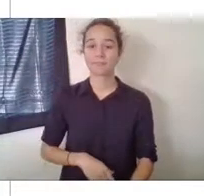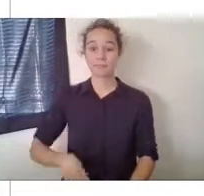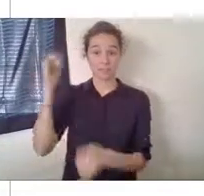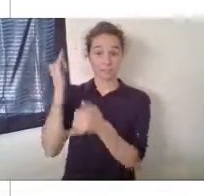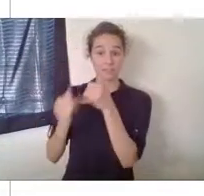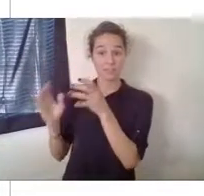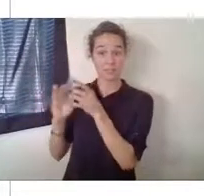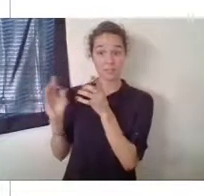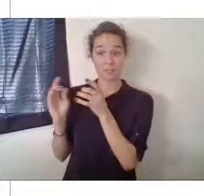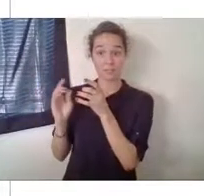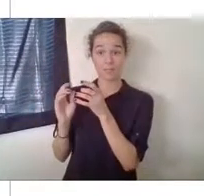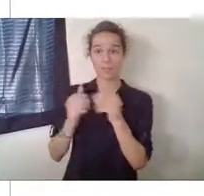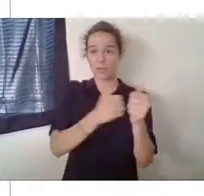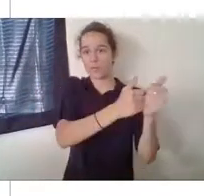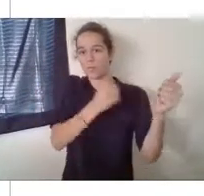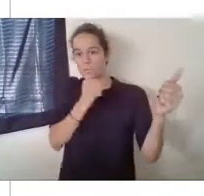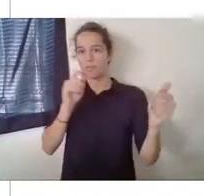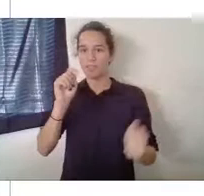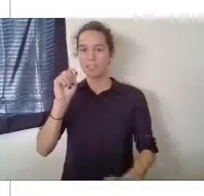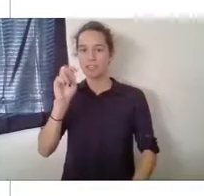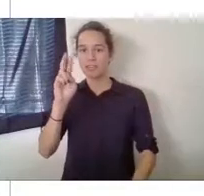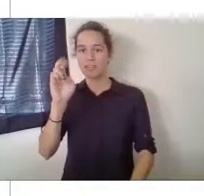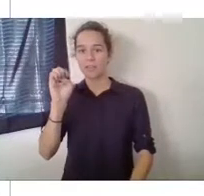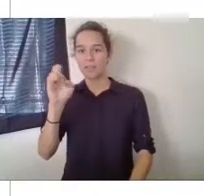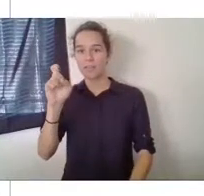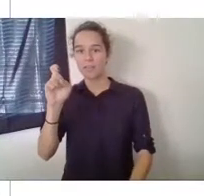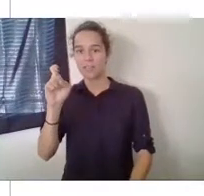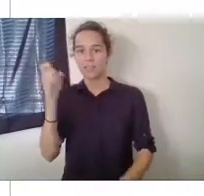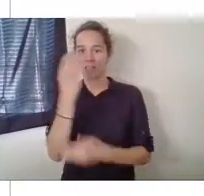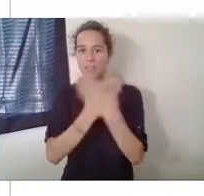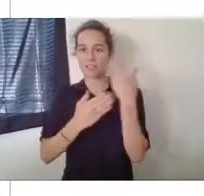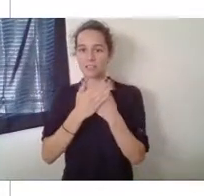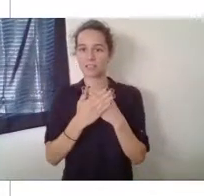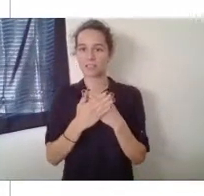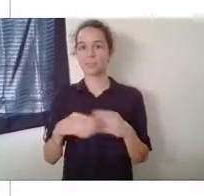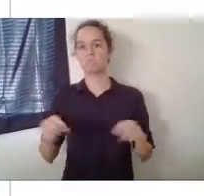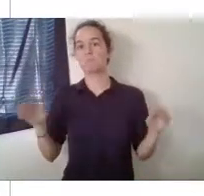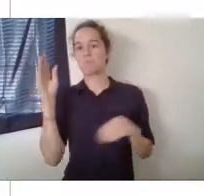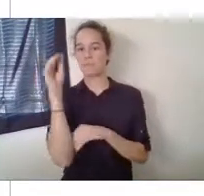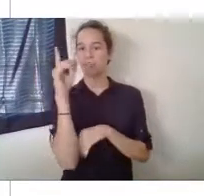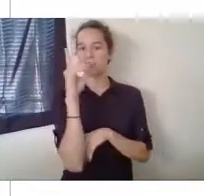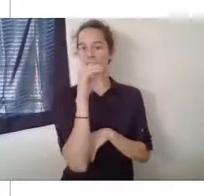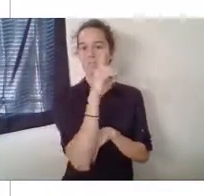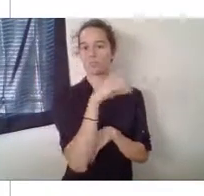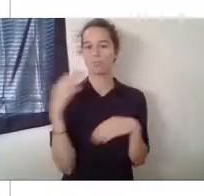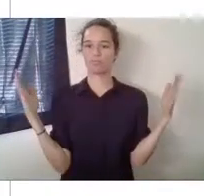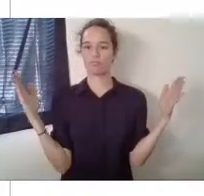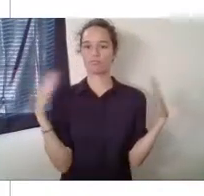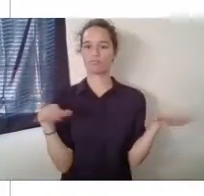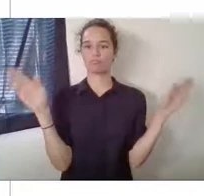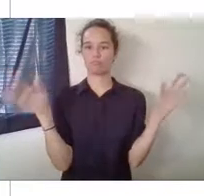avoid the T-Rex gestures. For example, people on the right, please rise and move to the left.